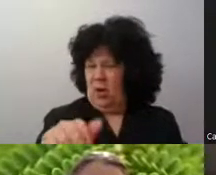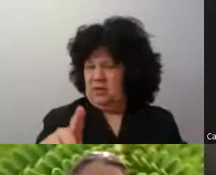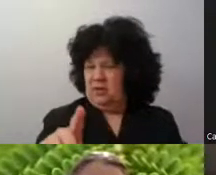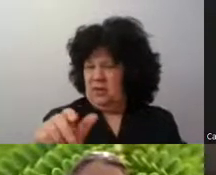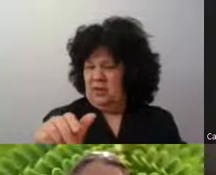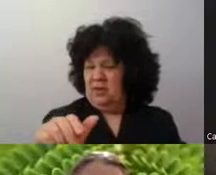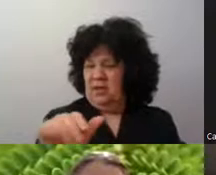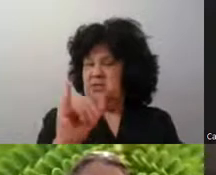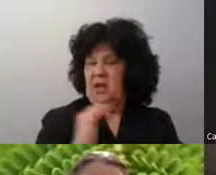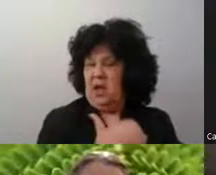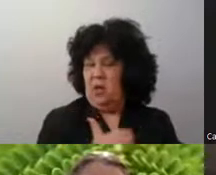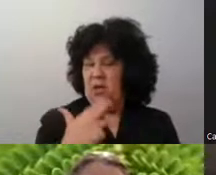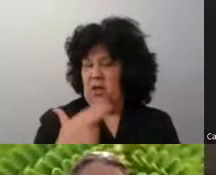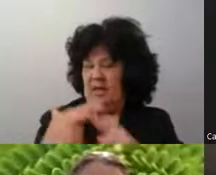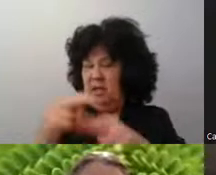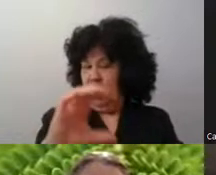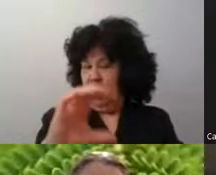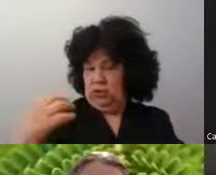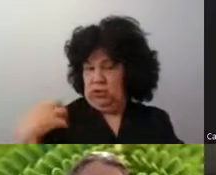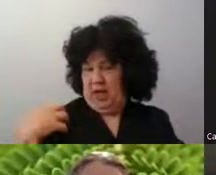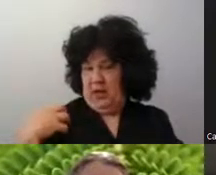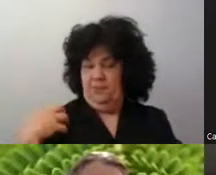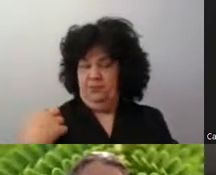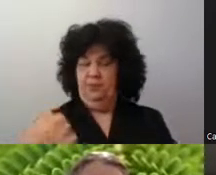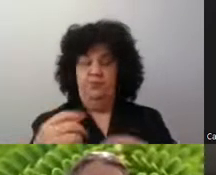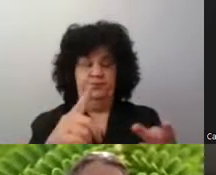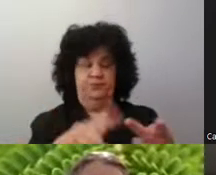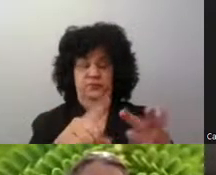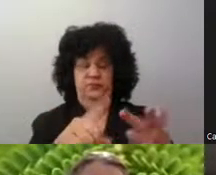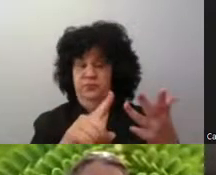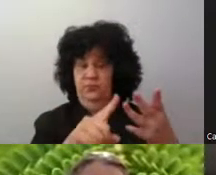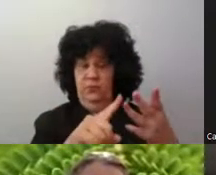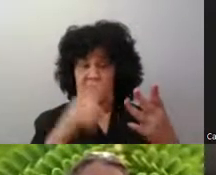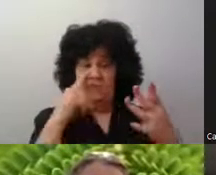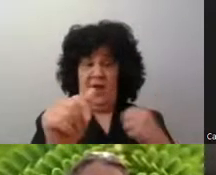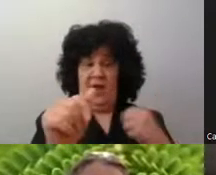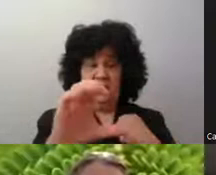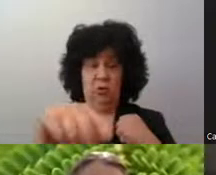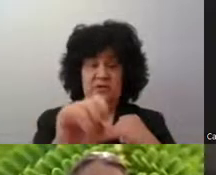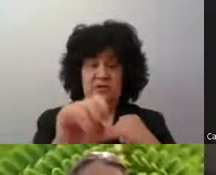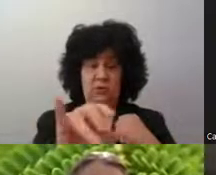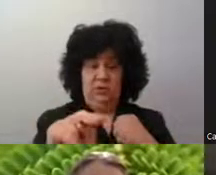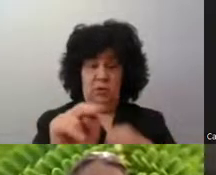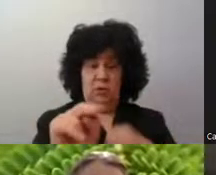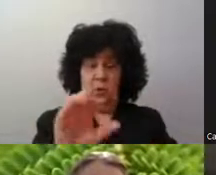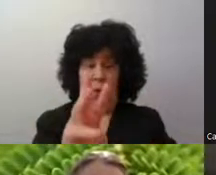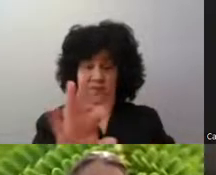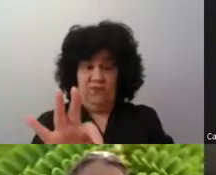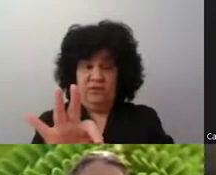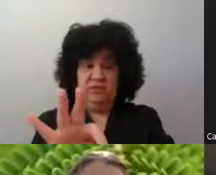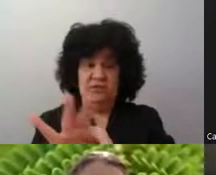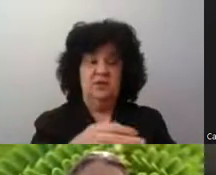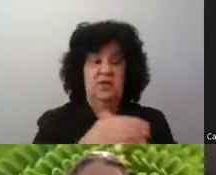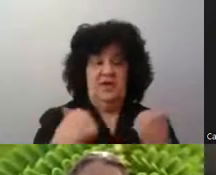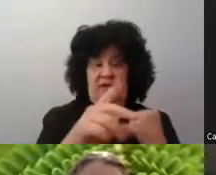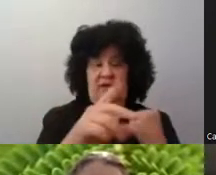co-chair for industry partnerships. For acquisition, Workforce 8, we have Daryl Daniels, nominee, as chair.